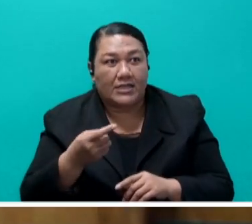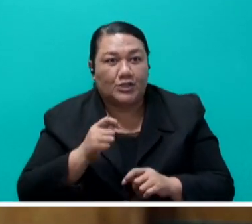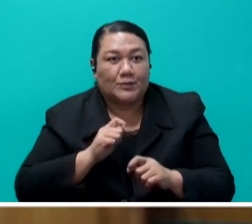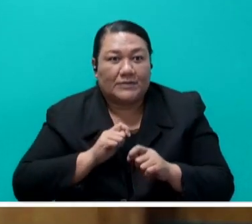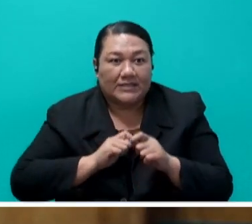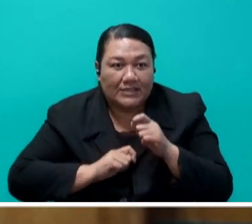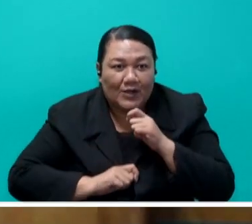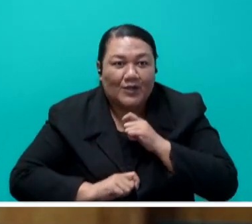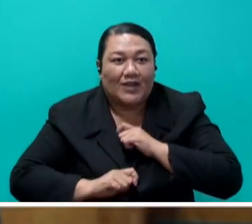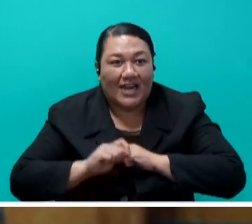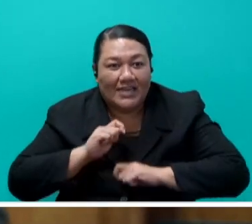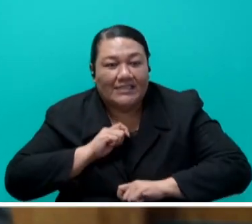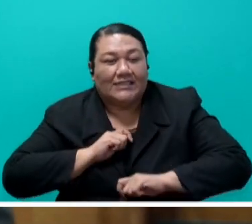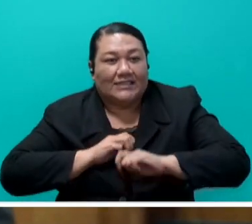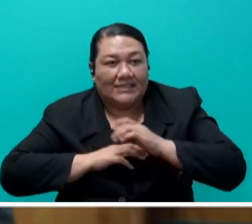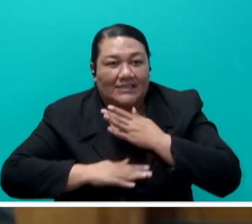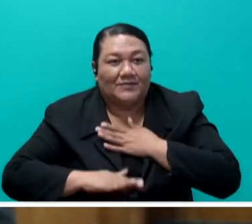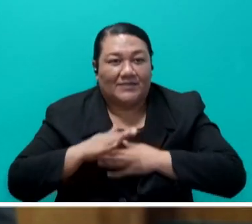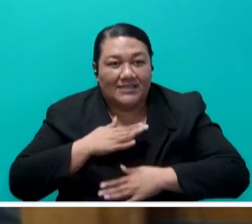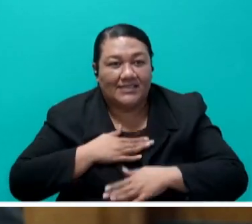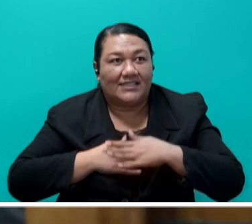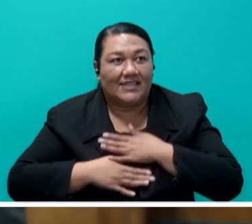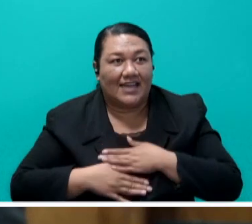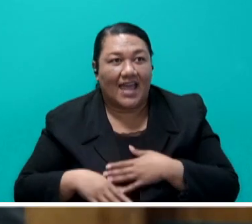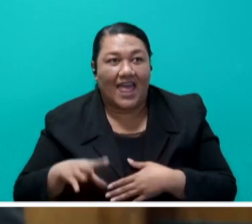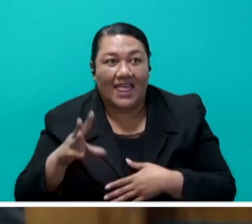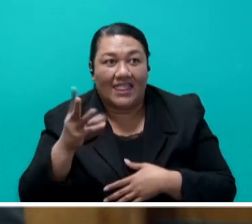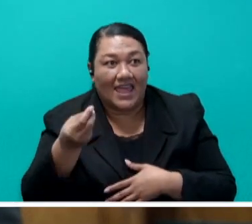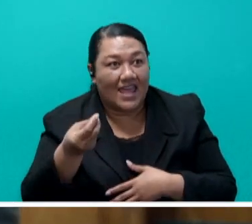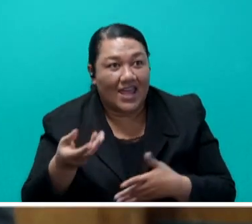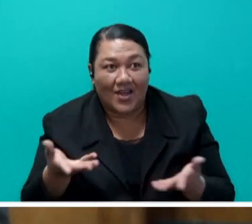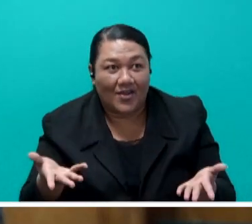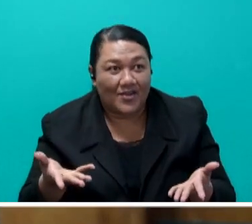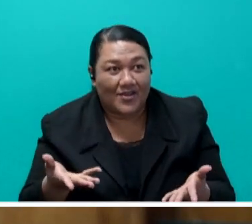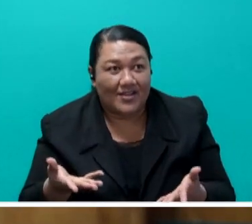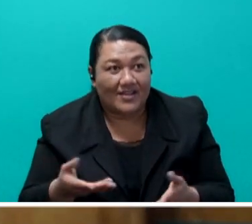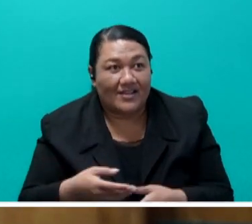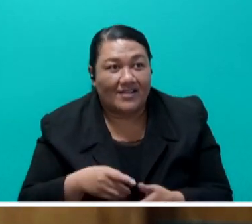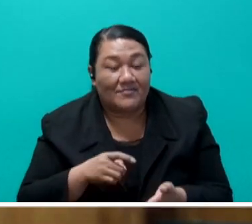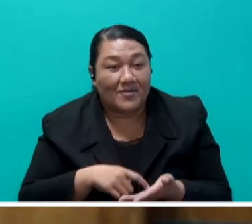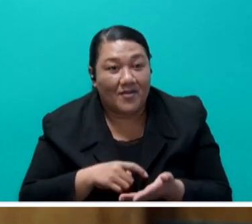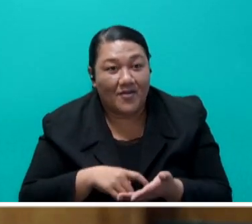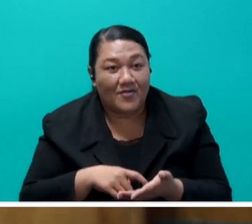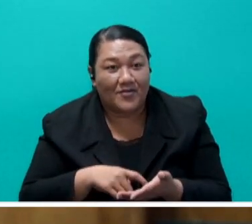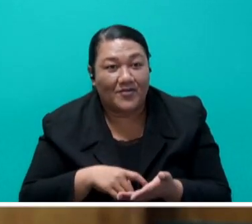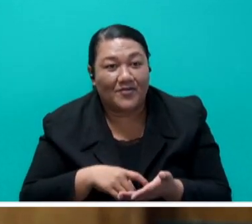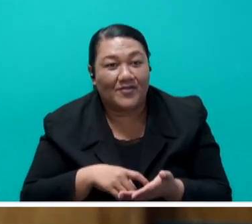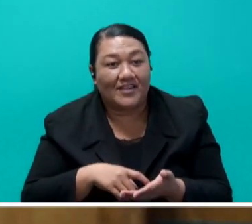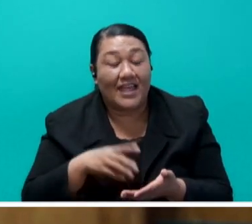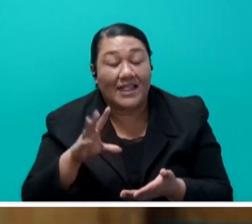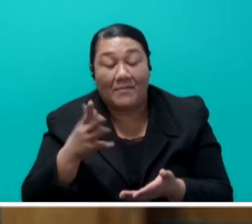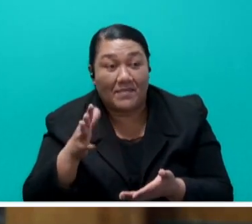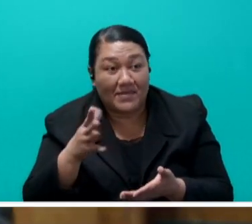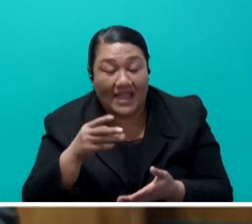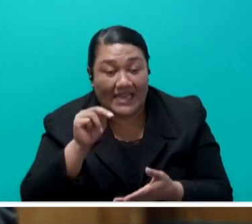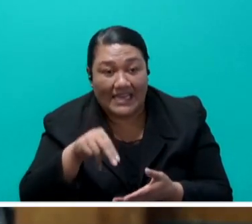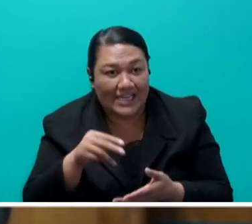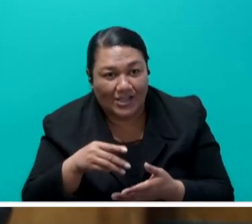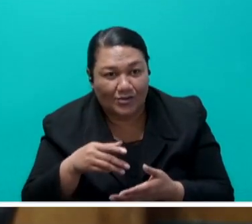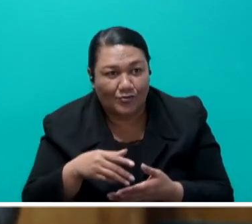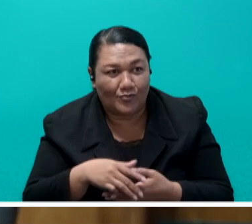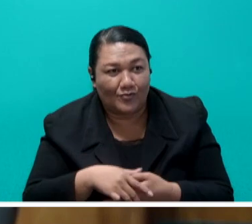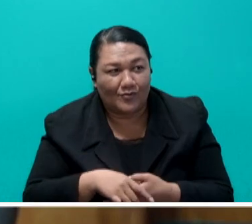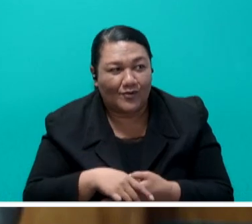sir, and I think they owe you order. They owe you some gratitude. And I think in behalf